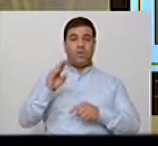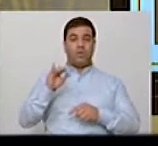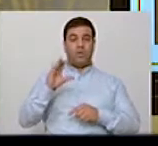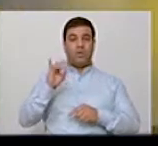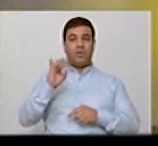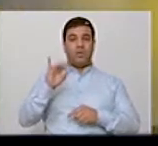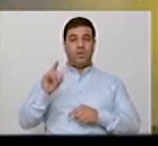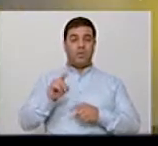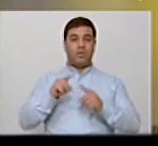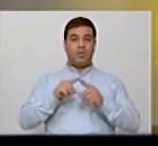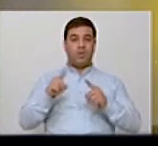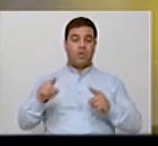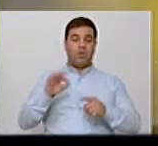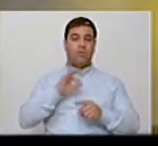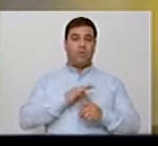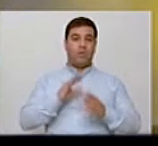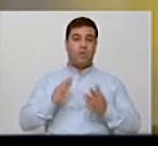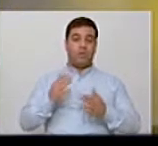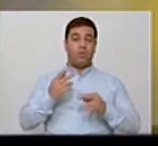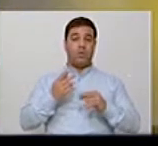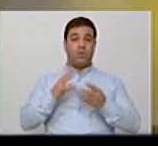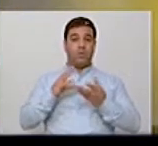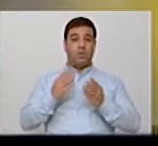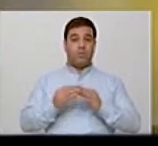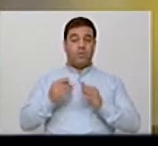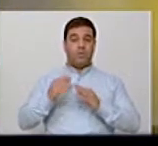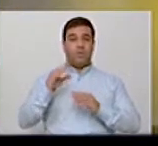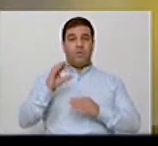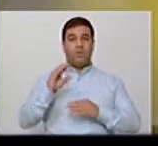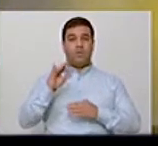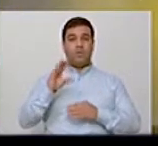jarayonidan foydalaniladi. Quyida, demak,